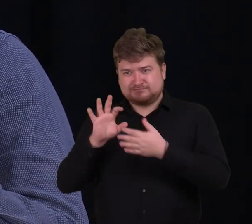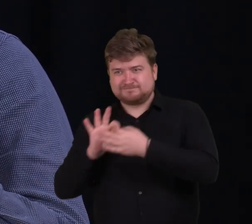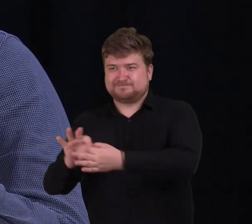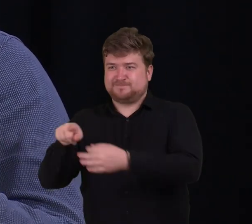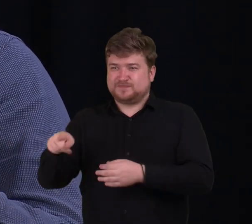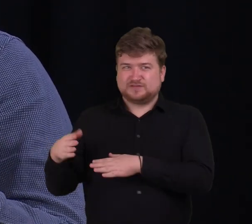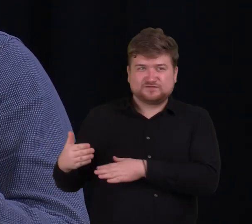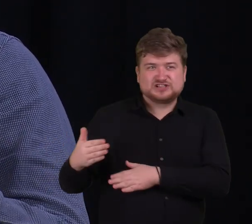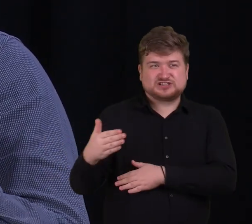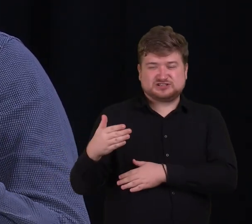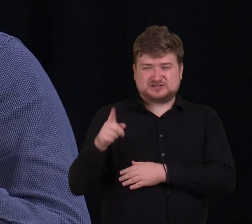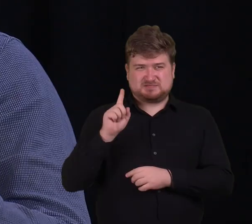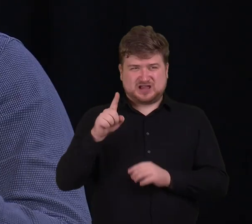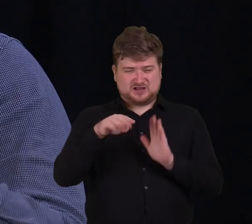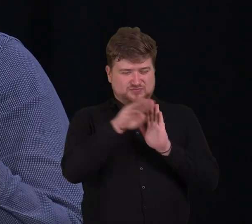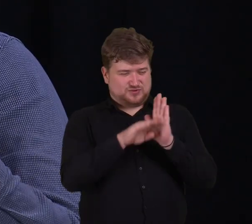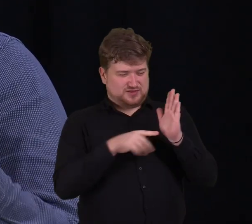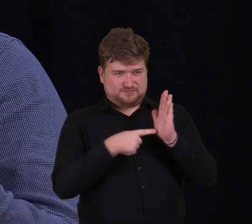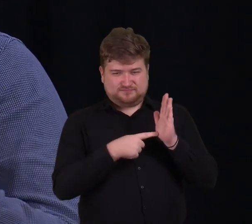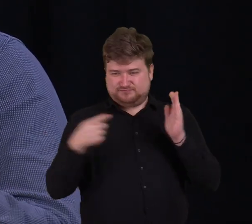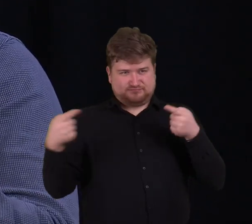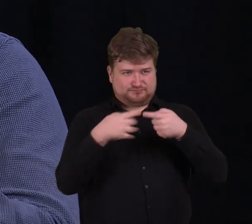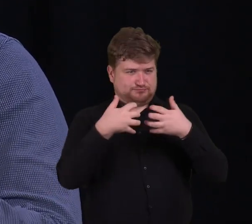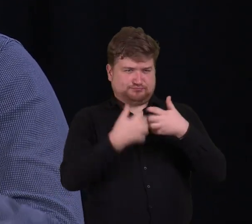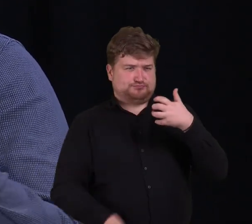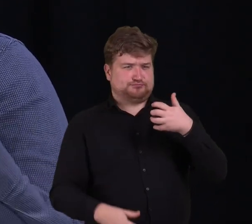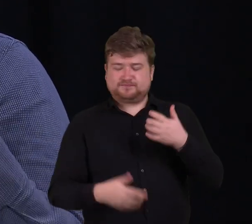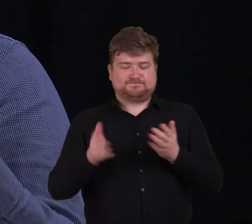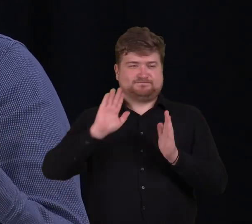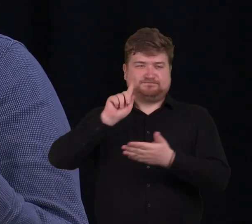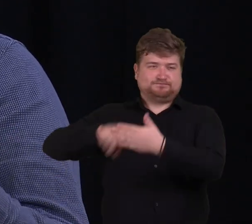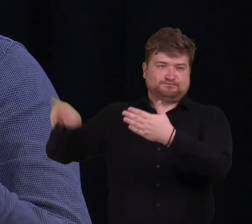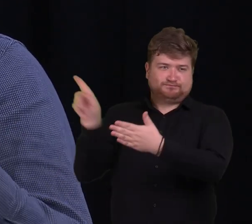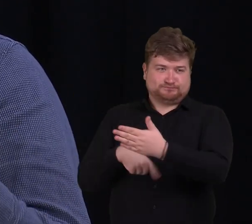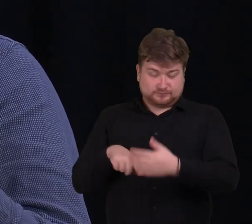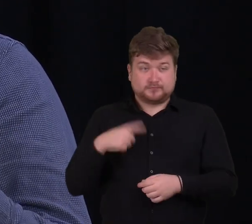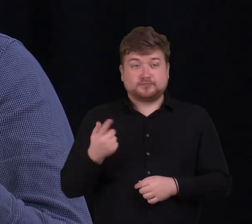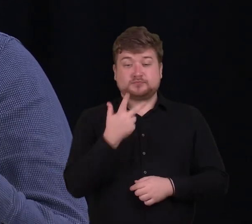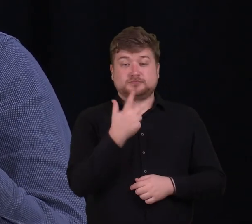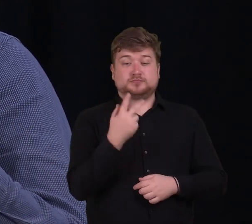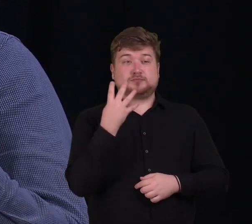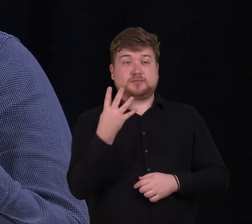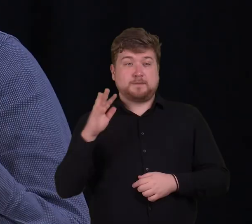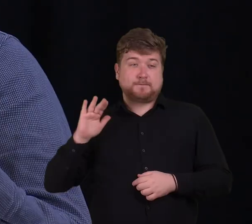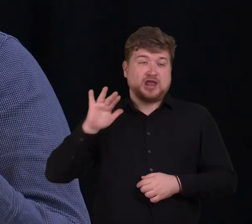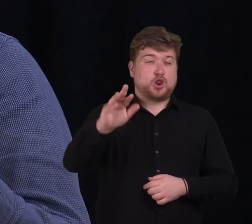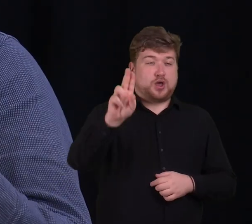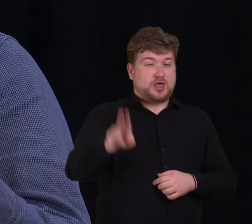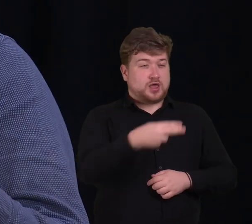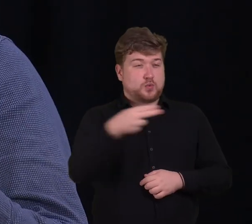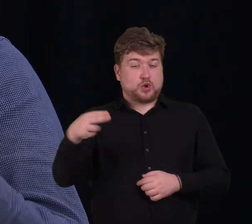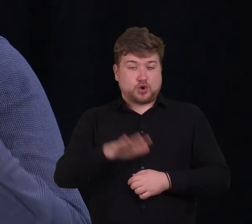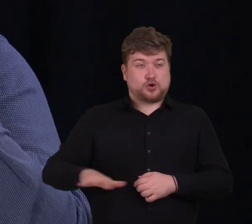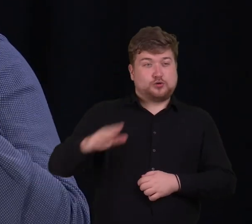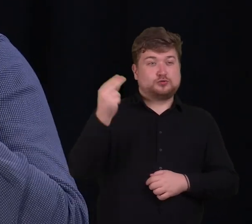I think, 84 million euro for leader CLLD from both funds together. And for 37